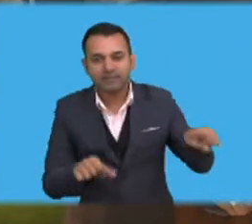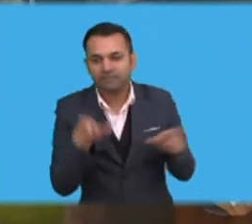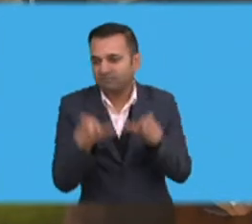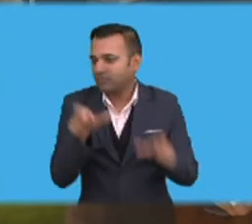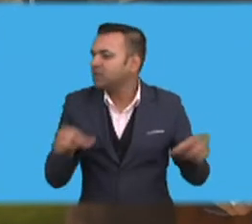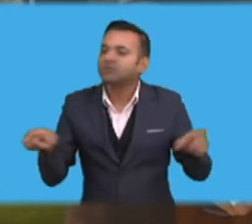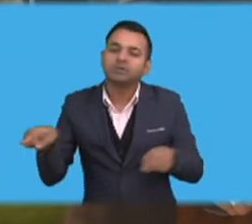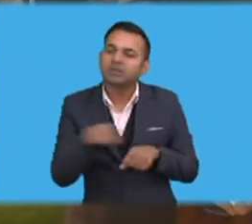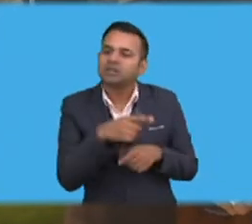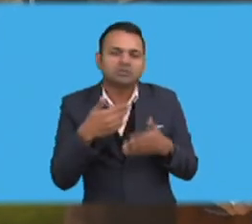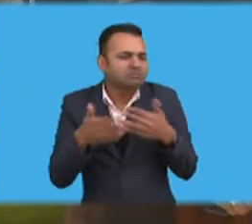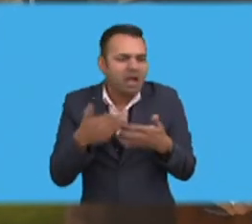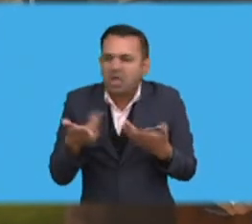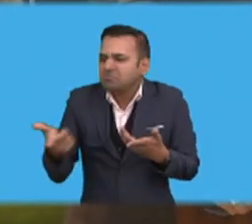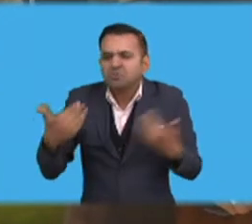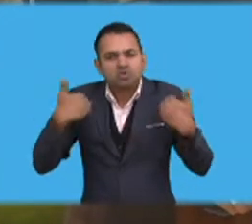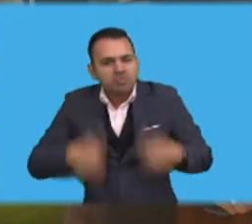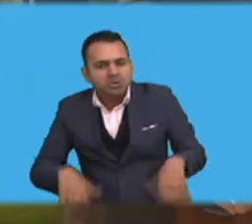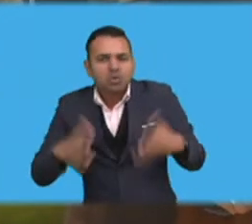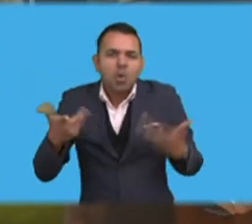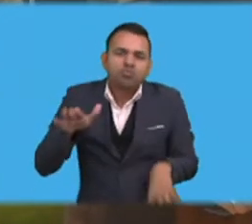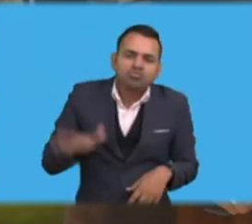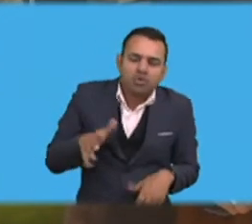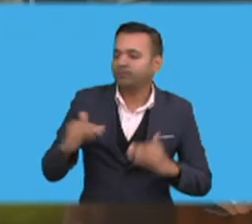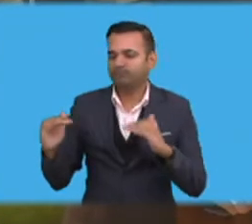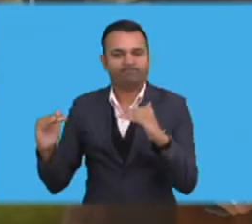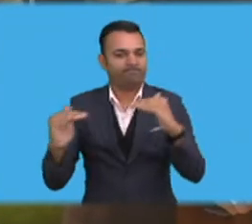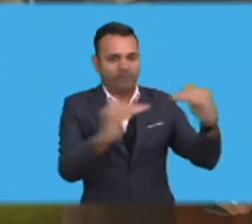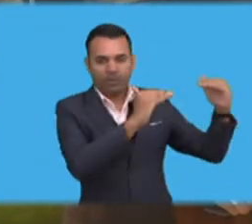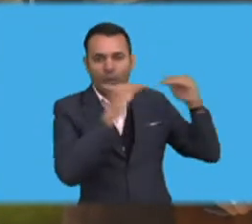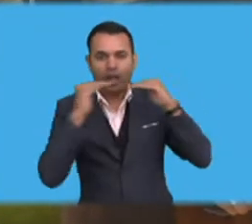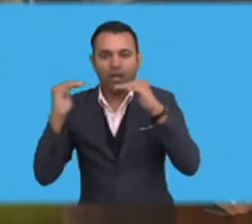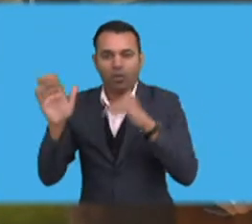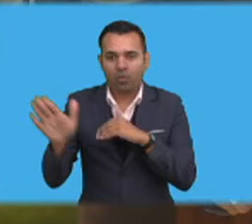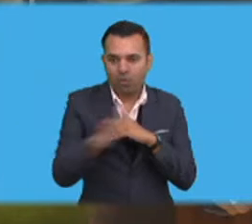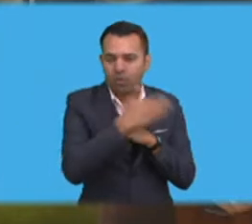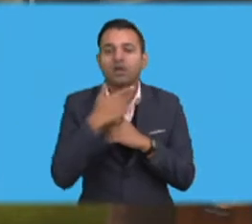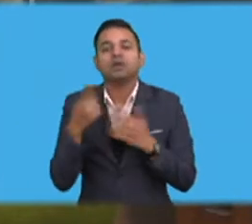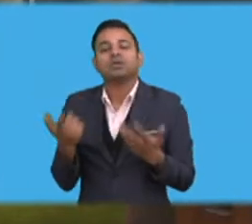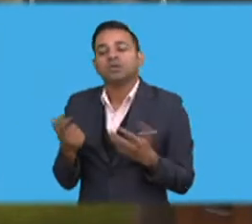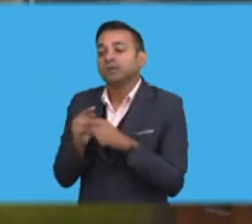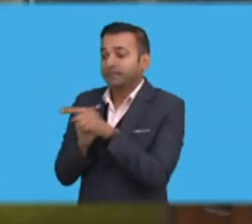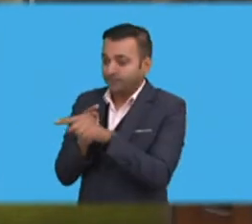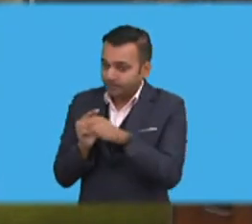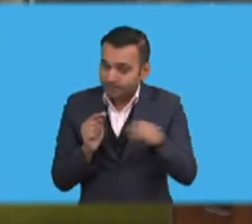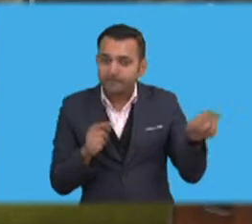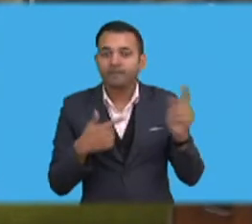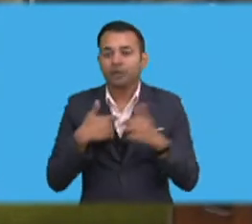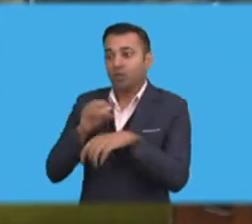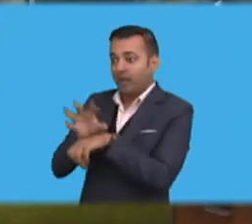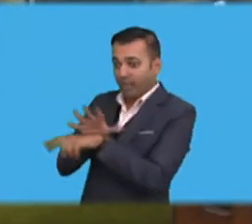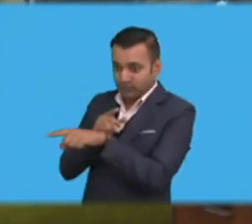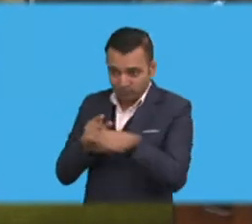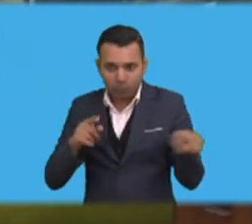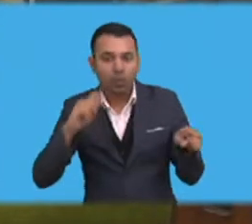status. The insurance industry was made aware of the work undertaken by the government on the subject matter and was advised of the potential way forward in a meeting with the